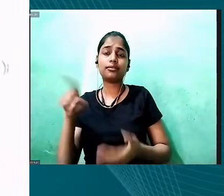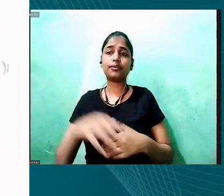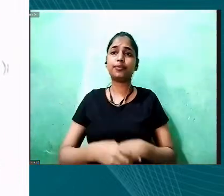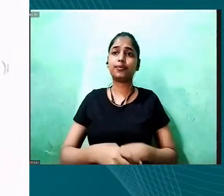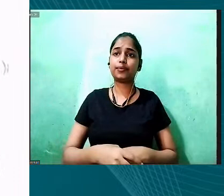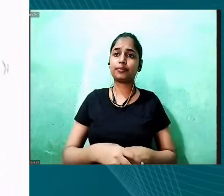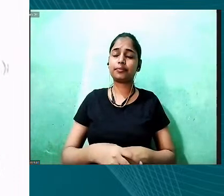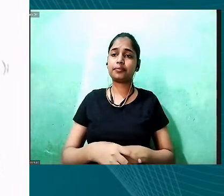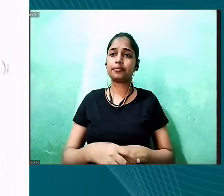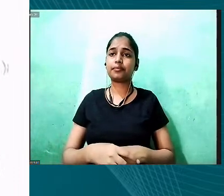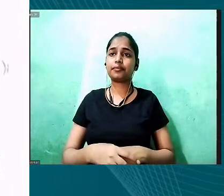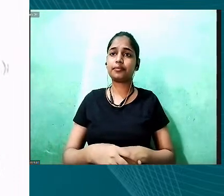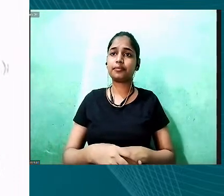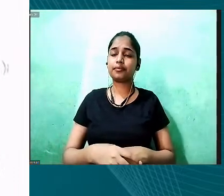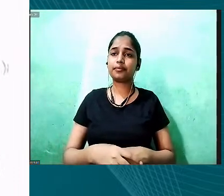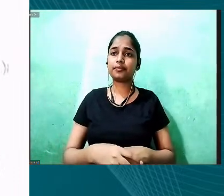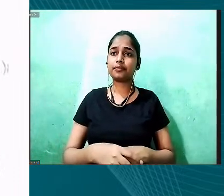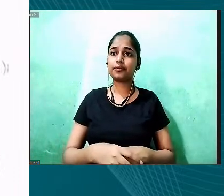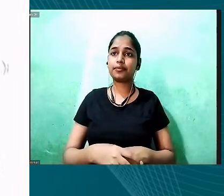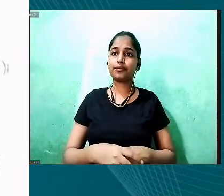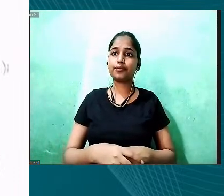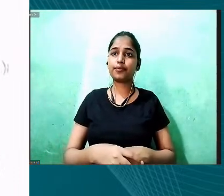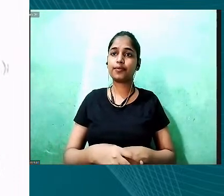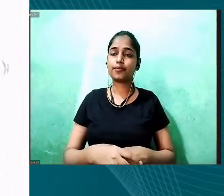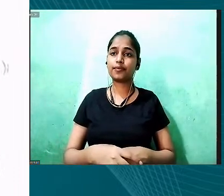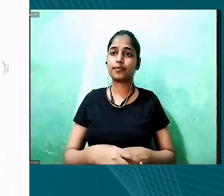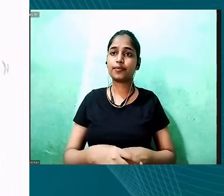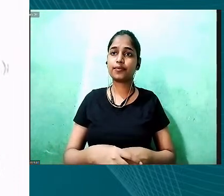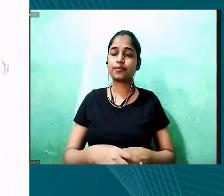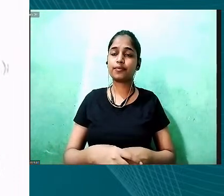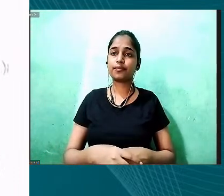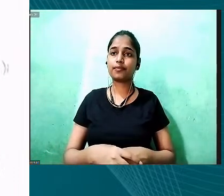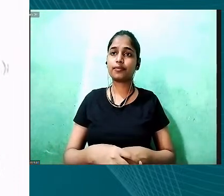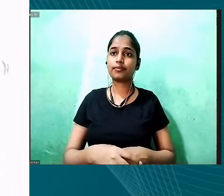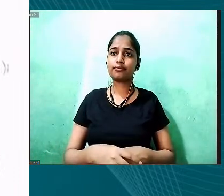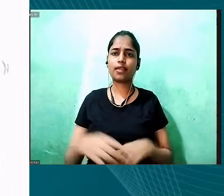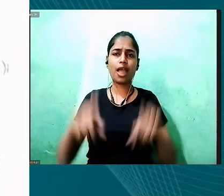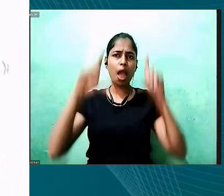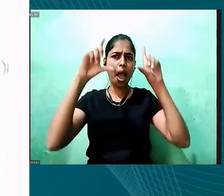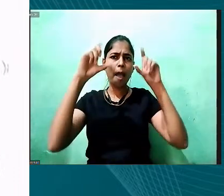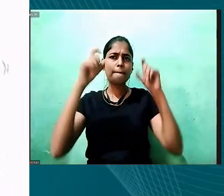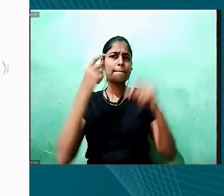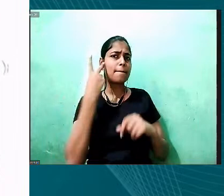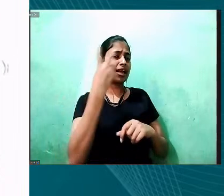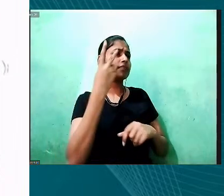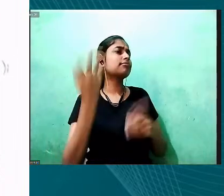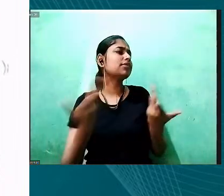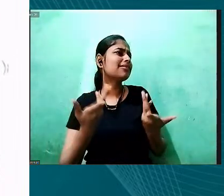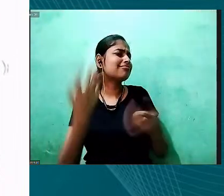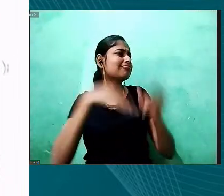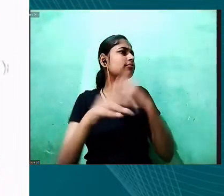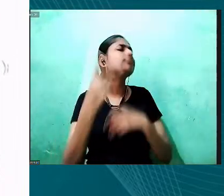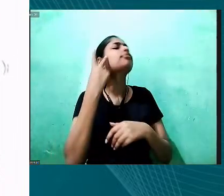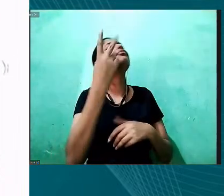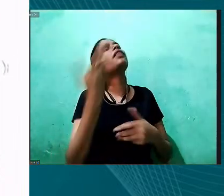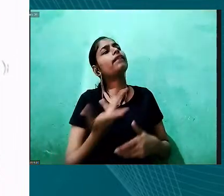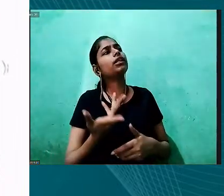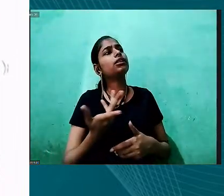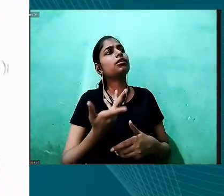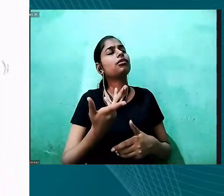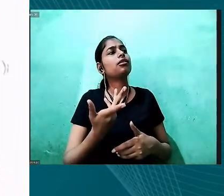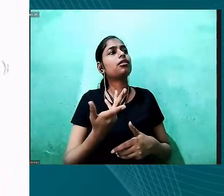goes free in the airplane. So as you can see in the picture, what can you see in the picture? What will people behave if there is